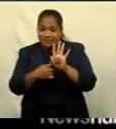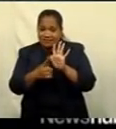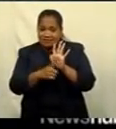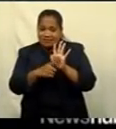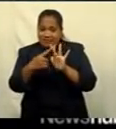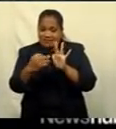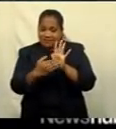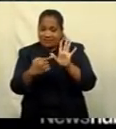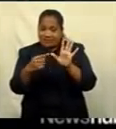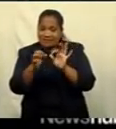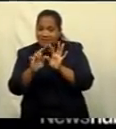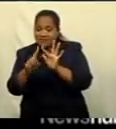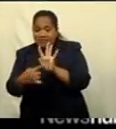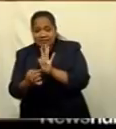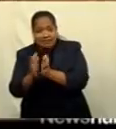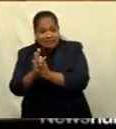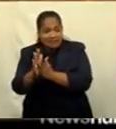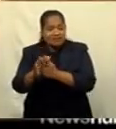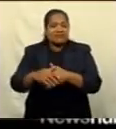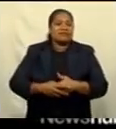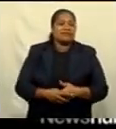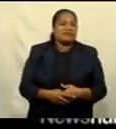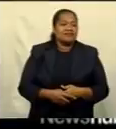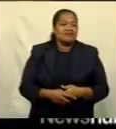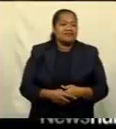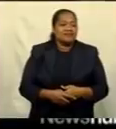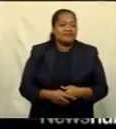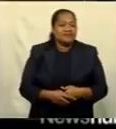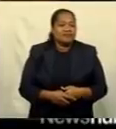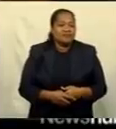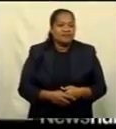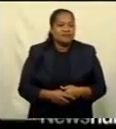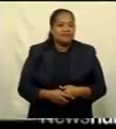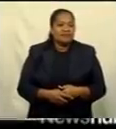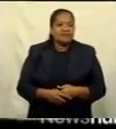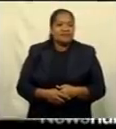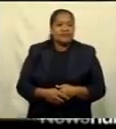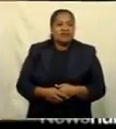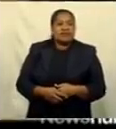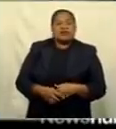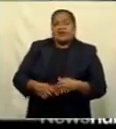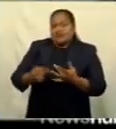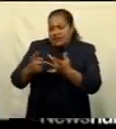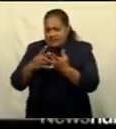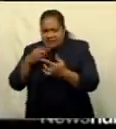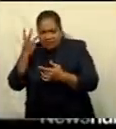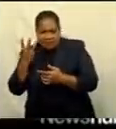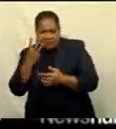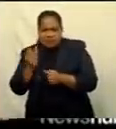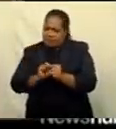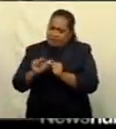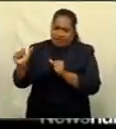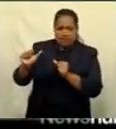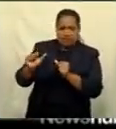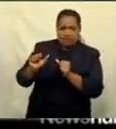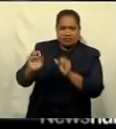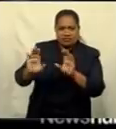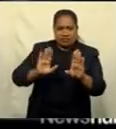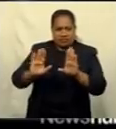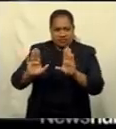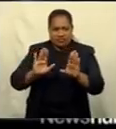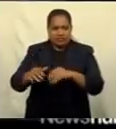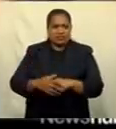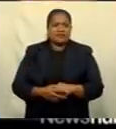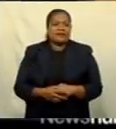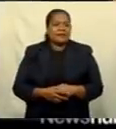is part of the Star Wars franchise. Bridgerton also scored a Best Drama Series nomination, as well as a Best Actor